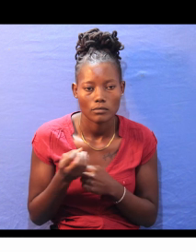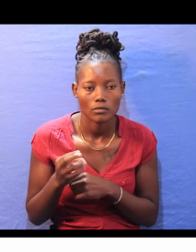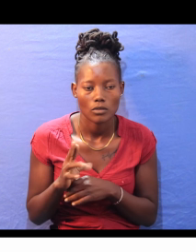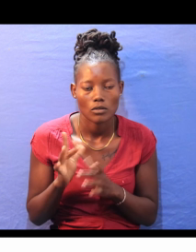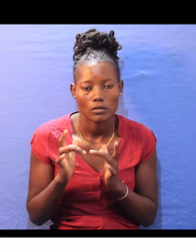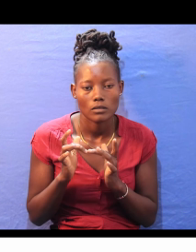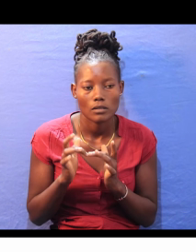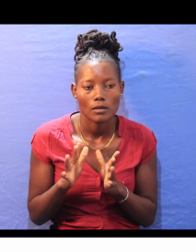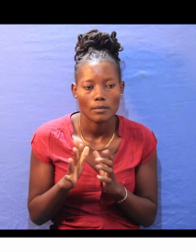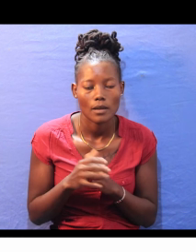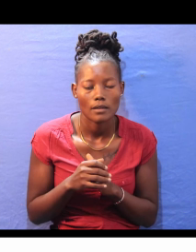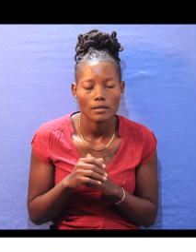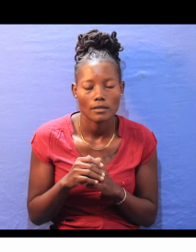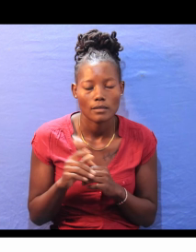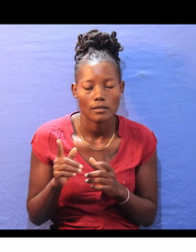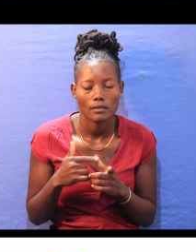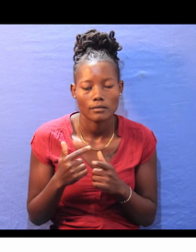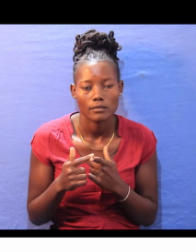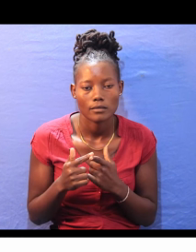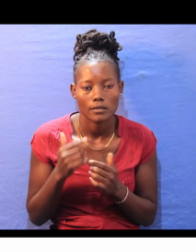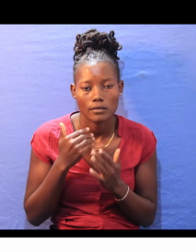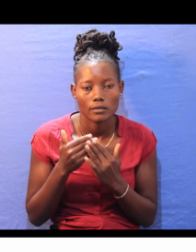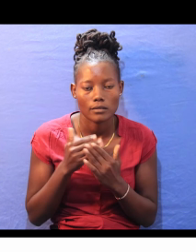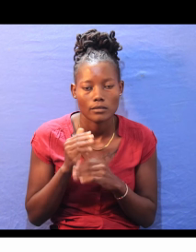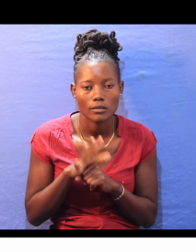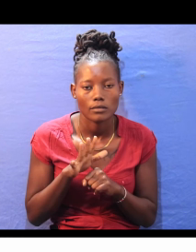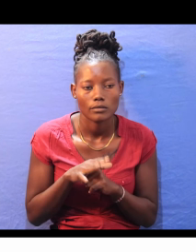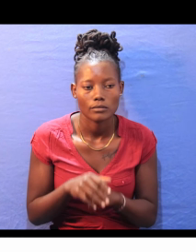email. And thank you very much.